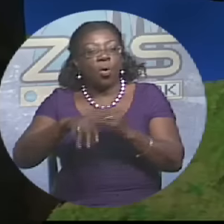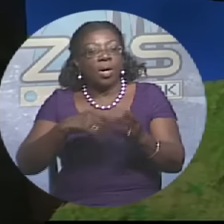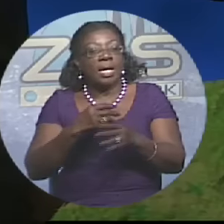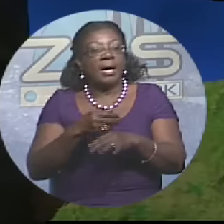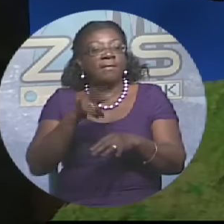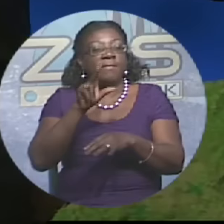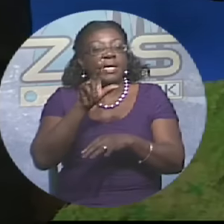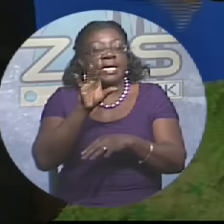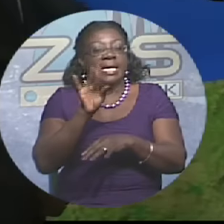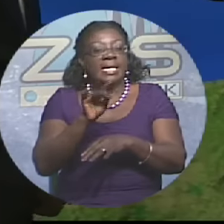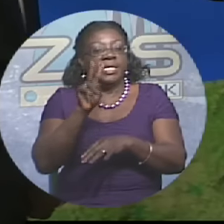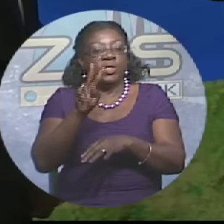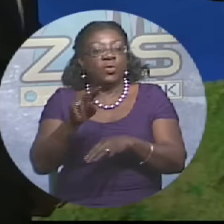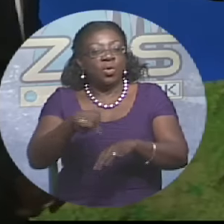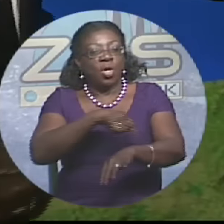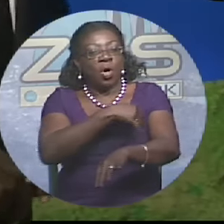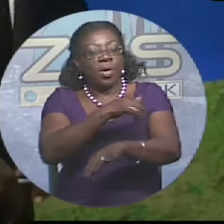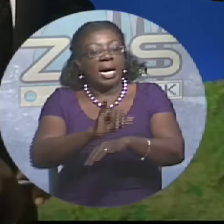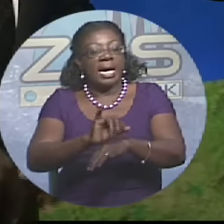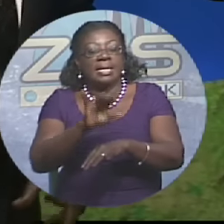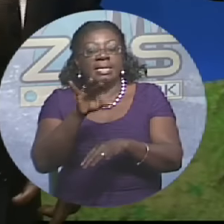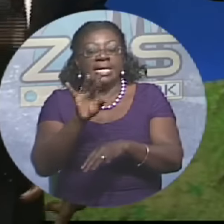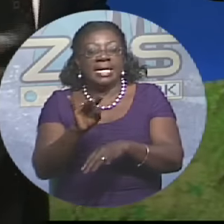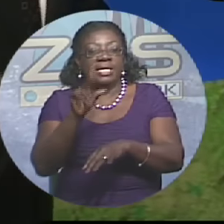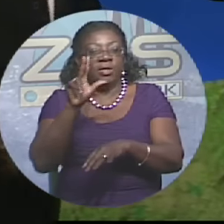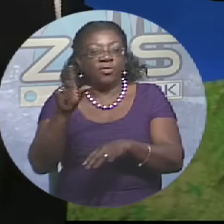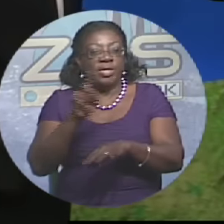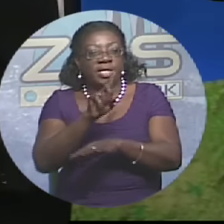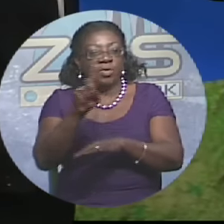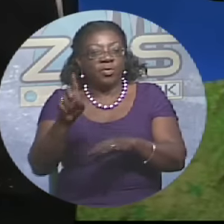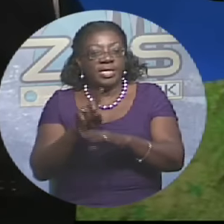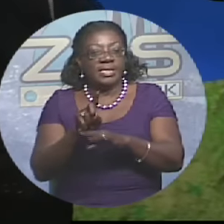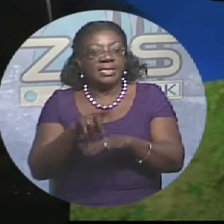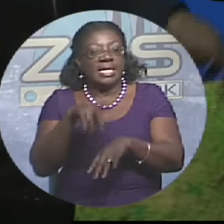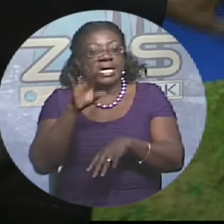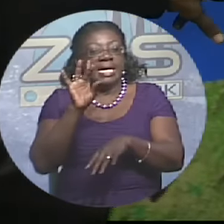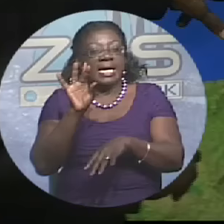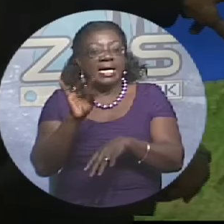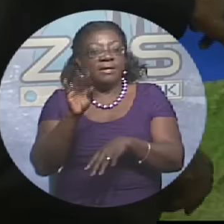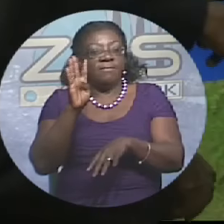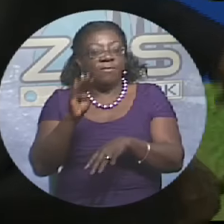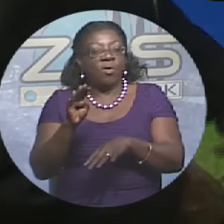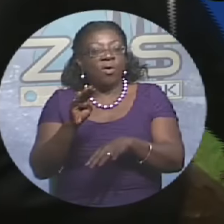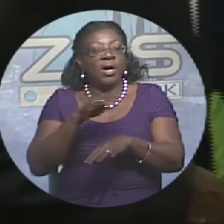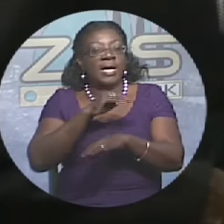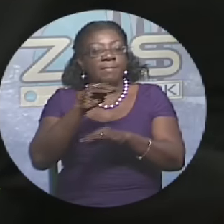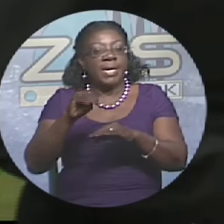Long Island, 83. Crooked Island, Acklands, 83 as well. Getting into some 84s, Meguana, Matthew,